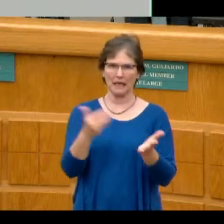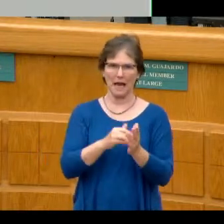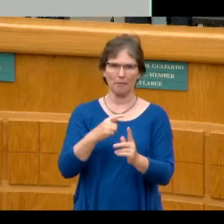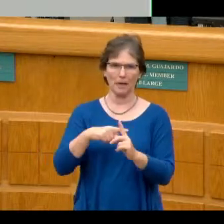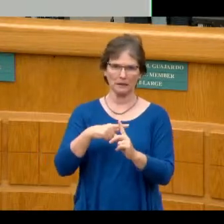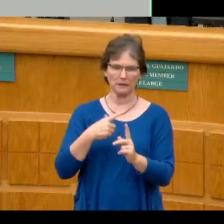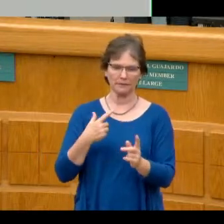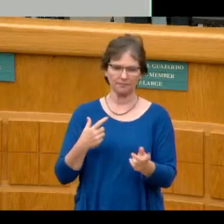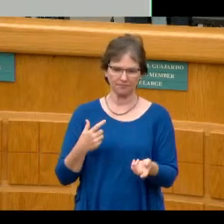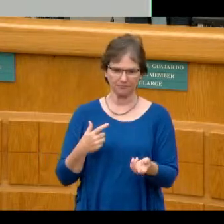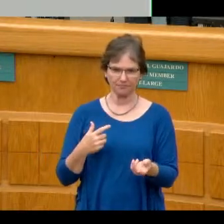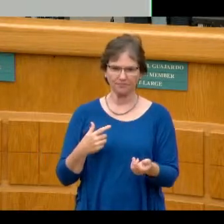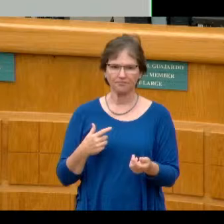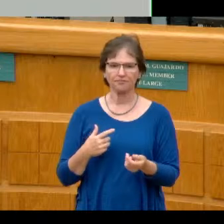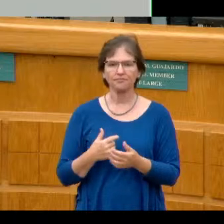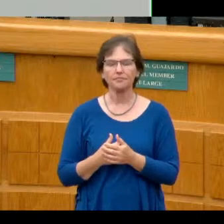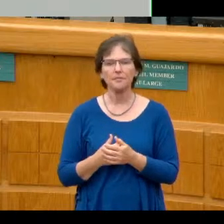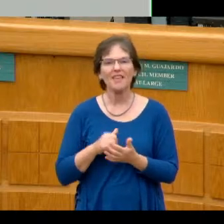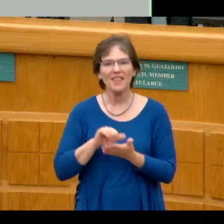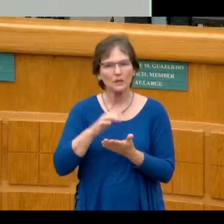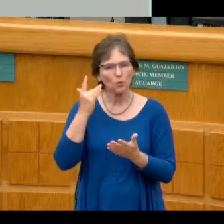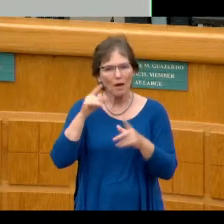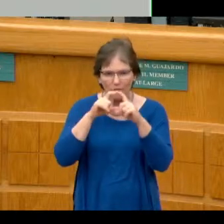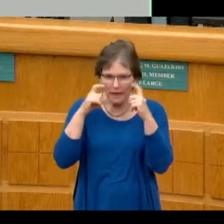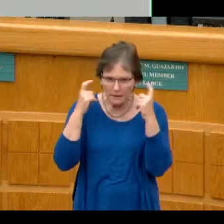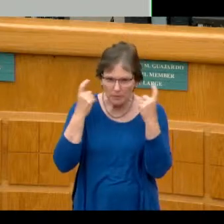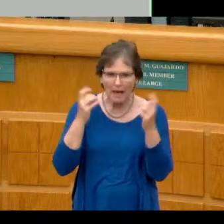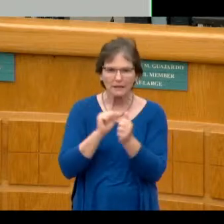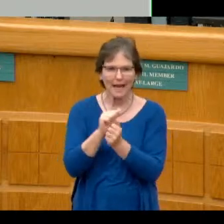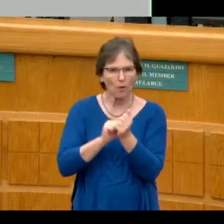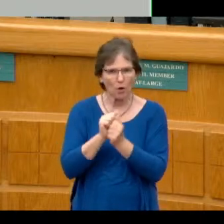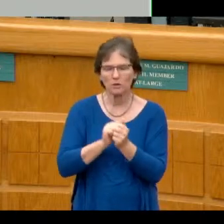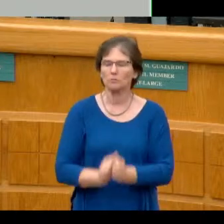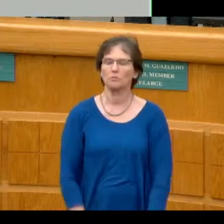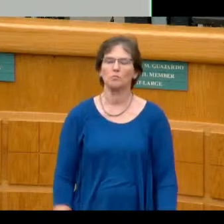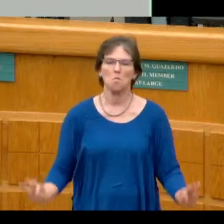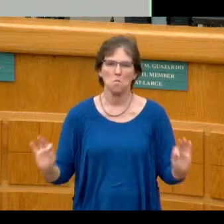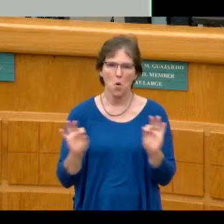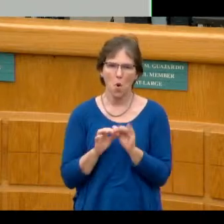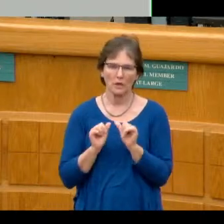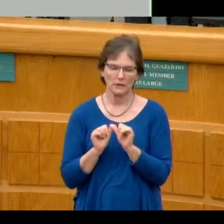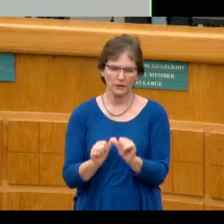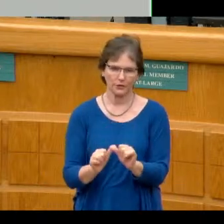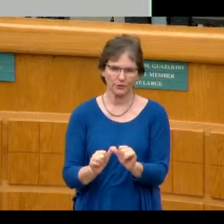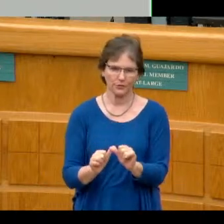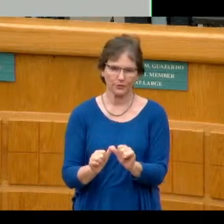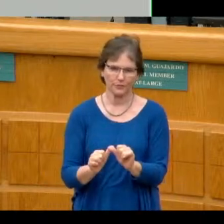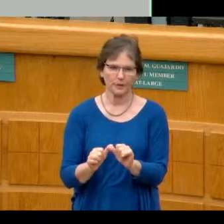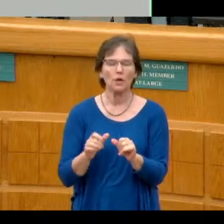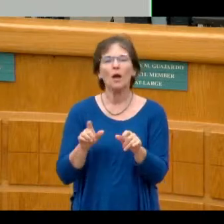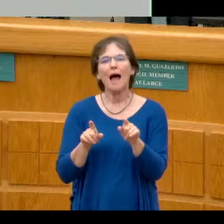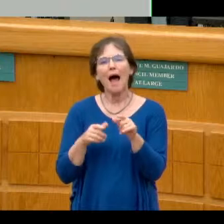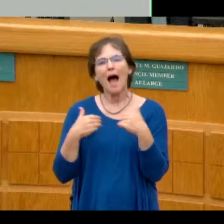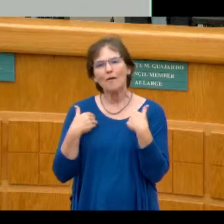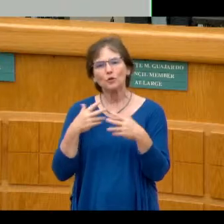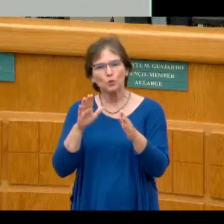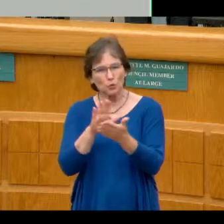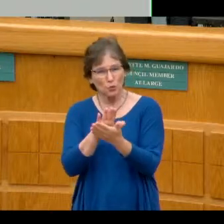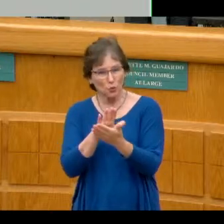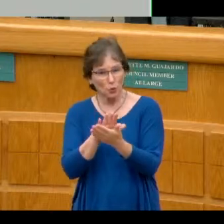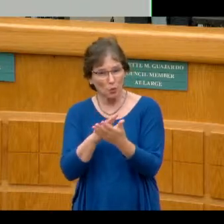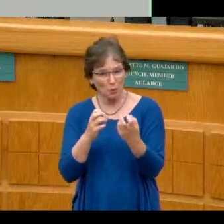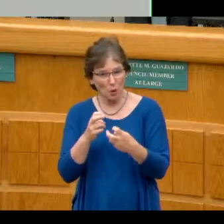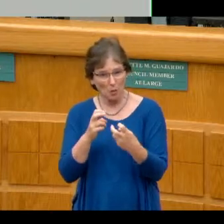I've also heard from the public health director that here locally there's been people that are testing positive more than once. And so even if you had